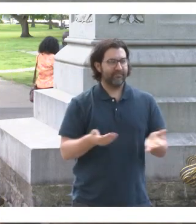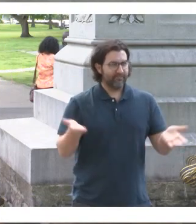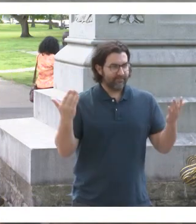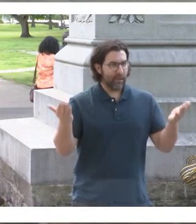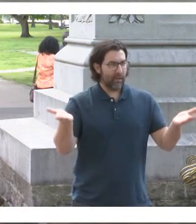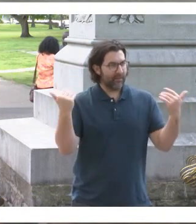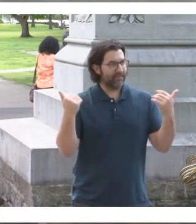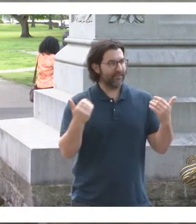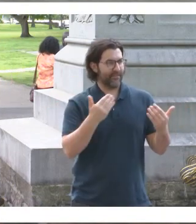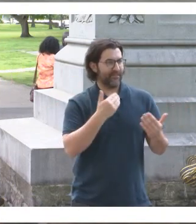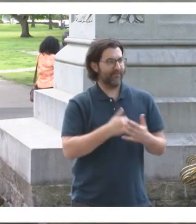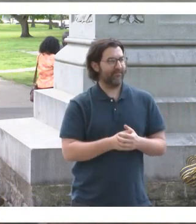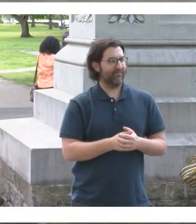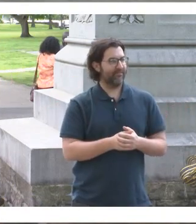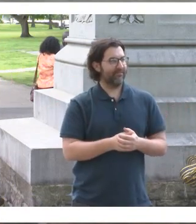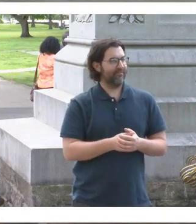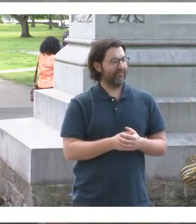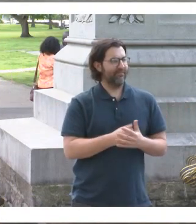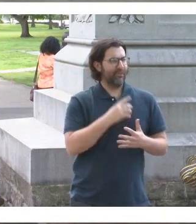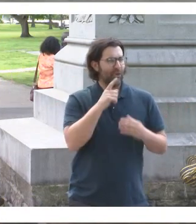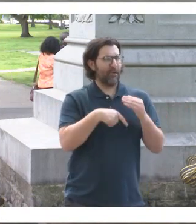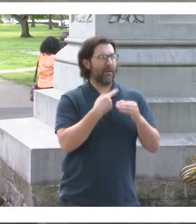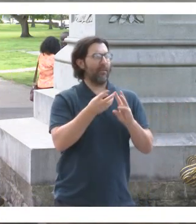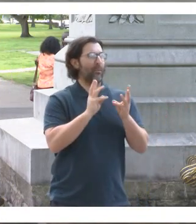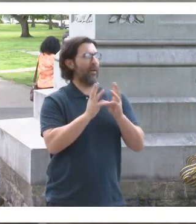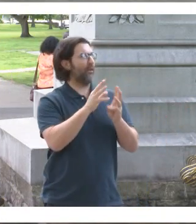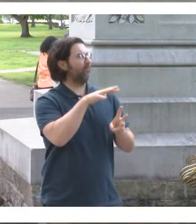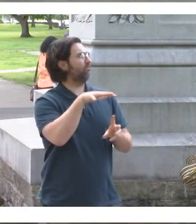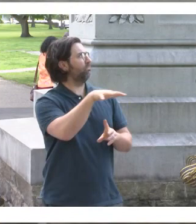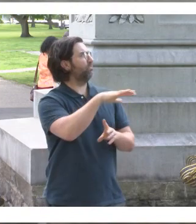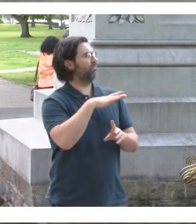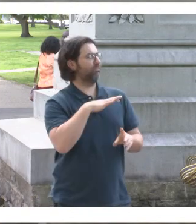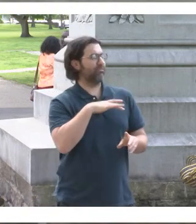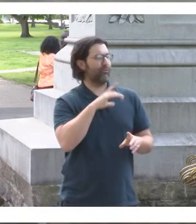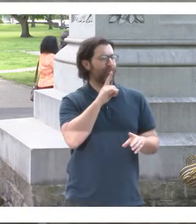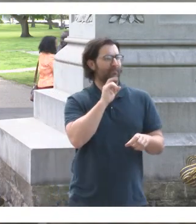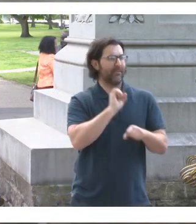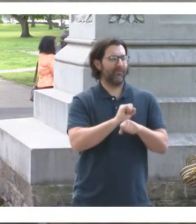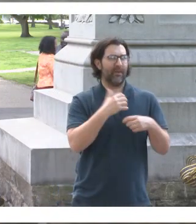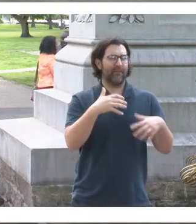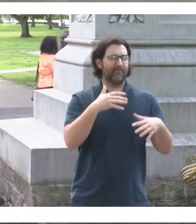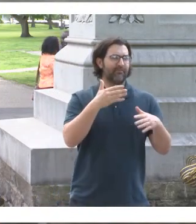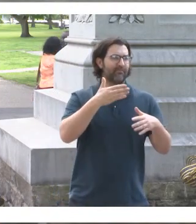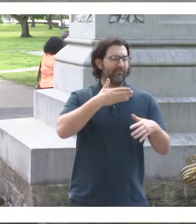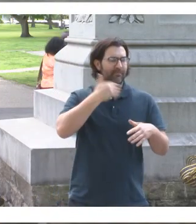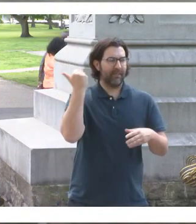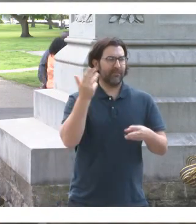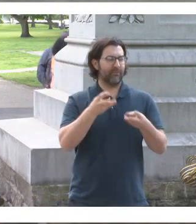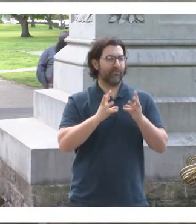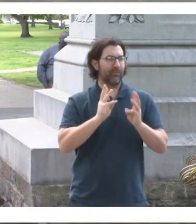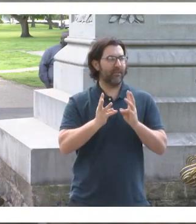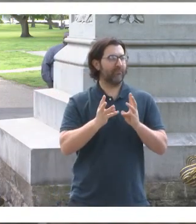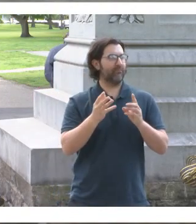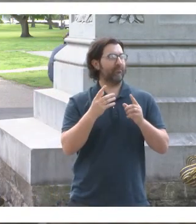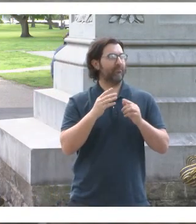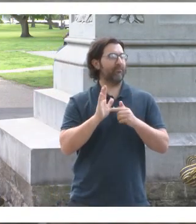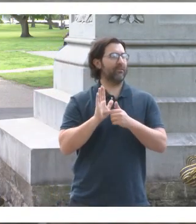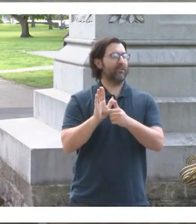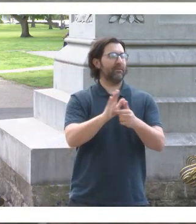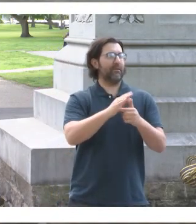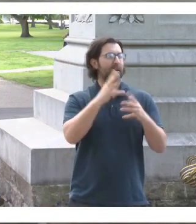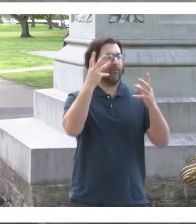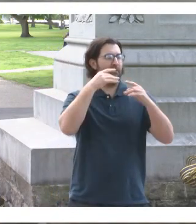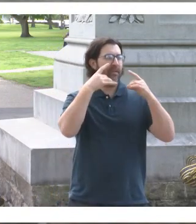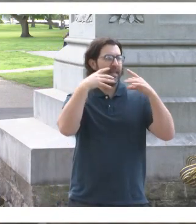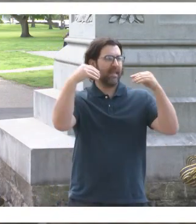mean, let's just talk about the weather for a second. I mean, we couldn't ask for better weather to be able to display beautiful